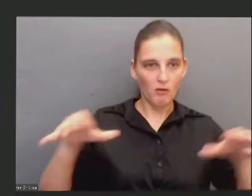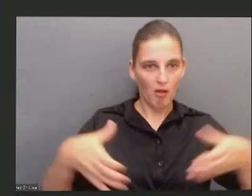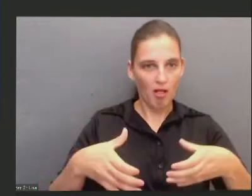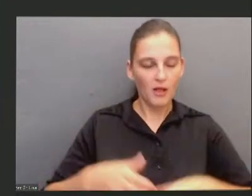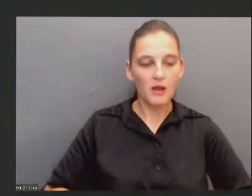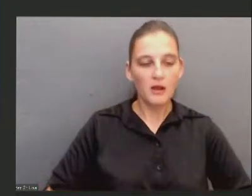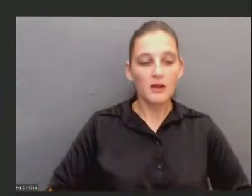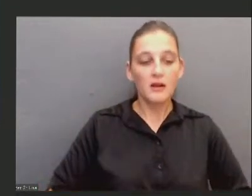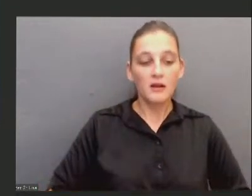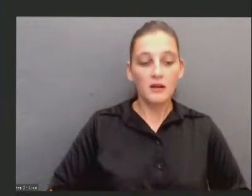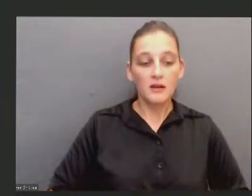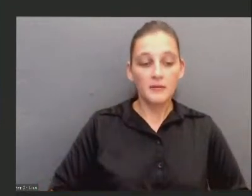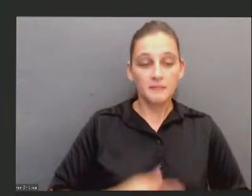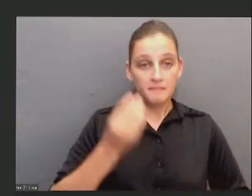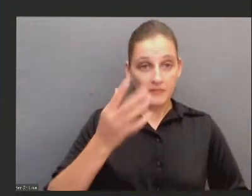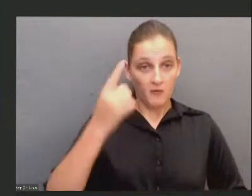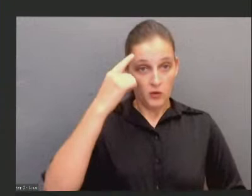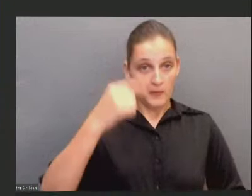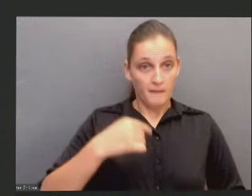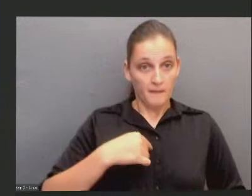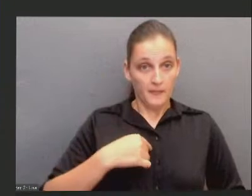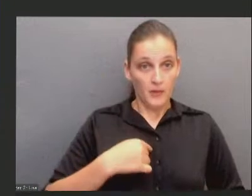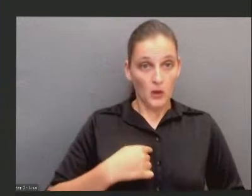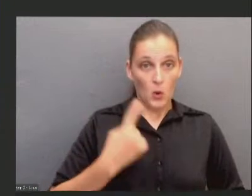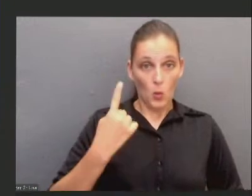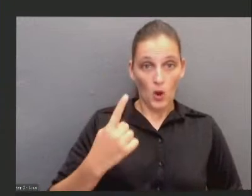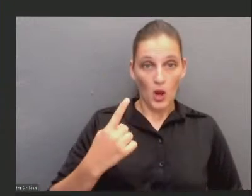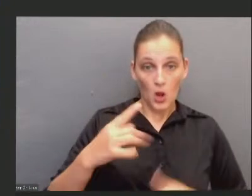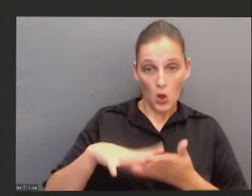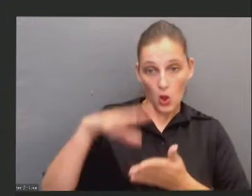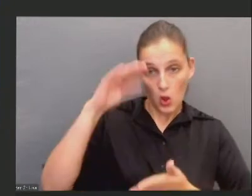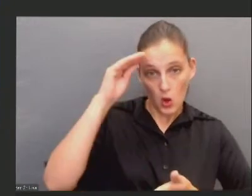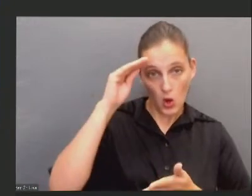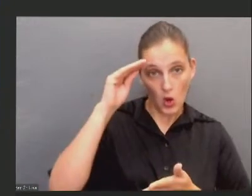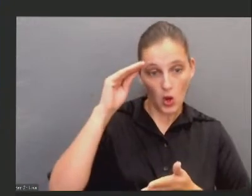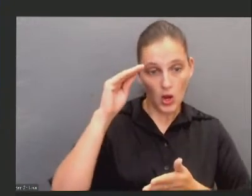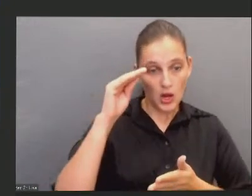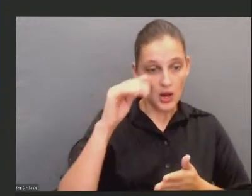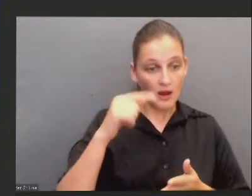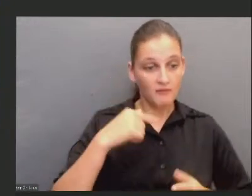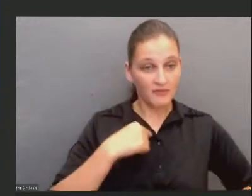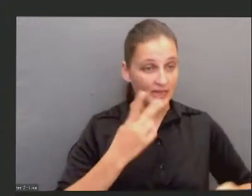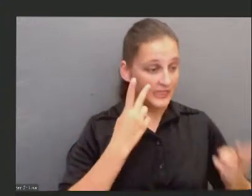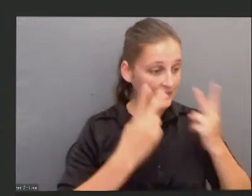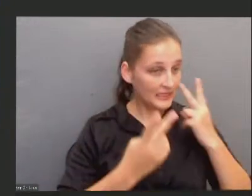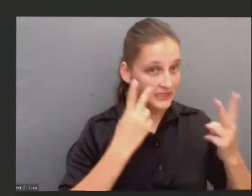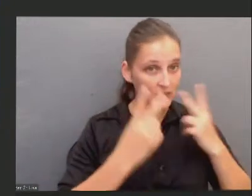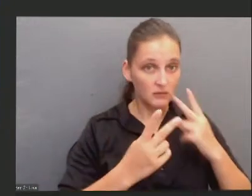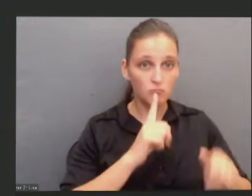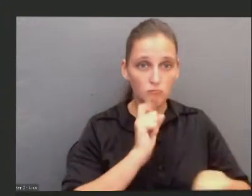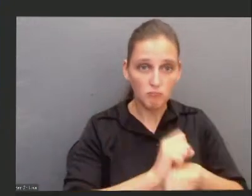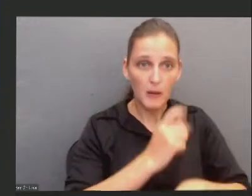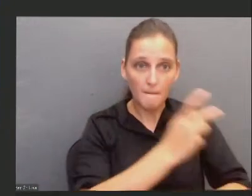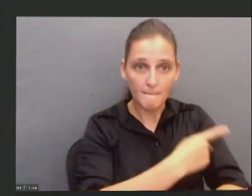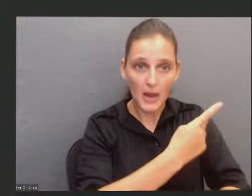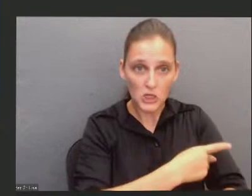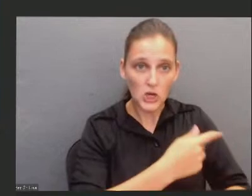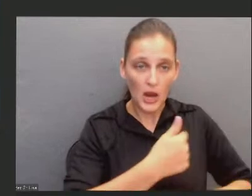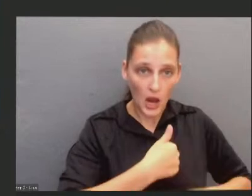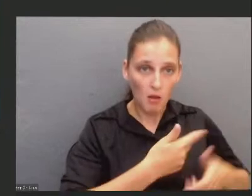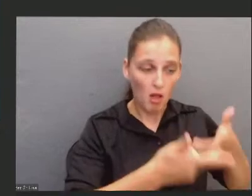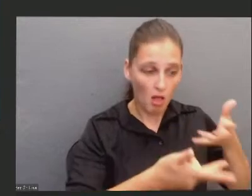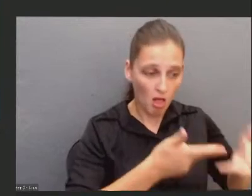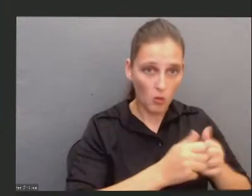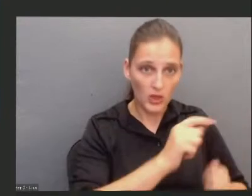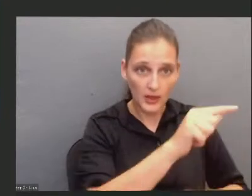for me was having the validation that I see at the bedside that when I'm taking care of patients, that